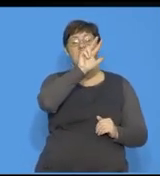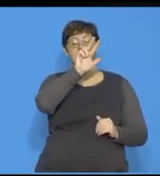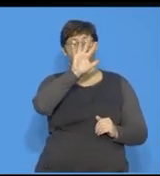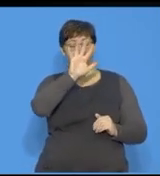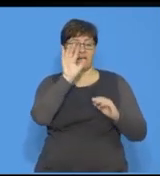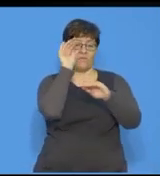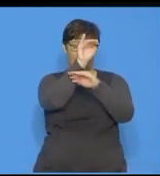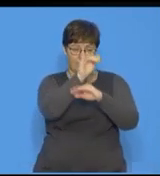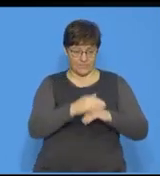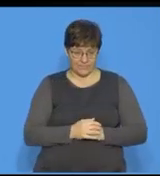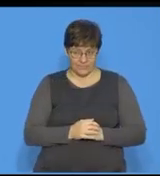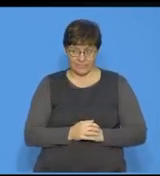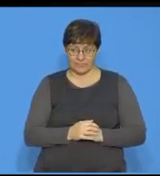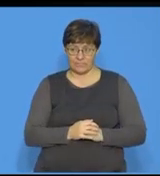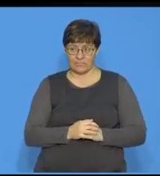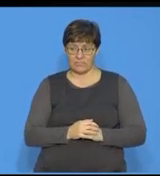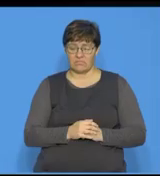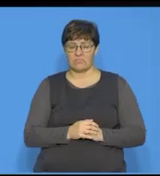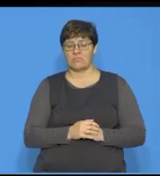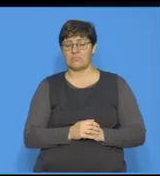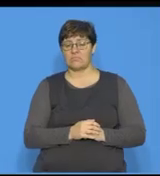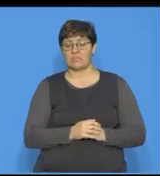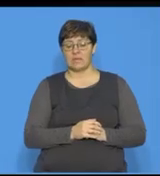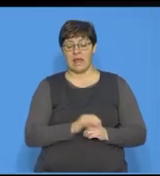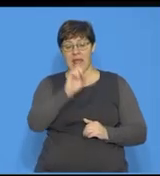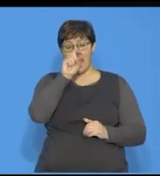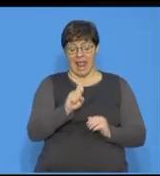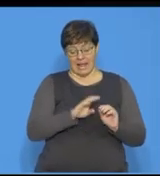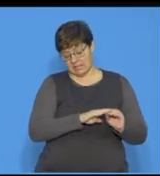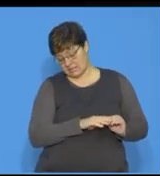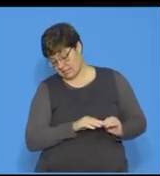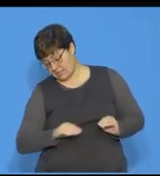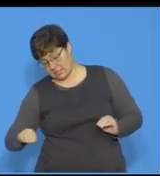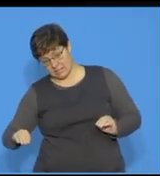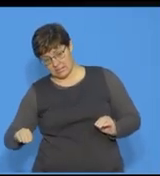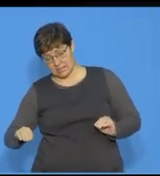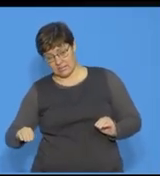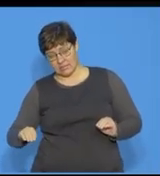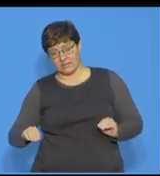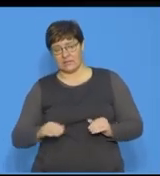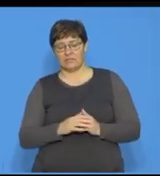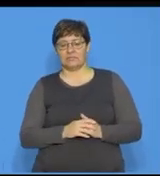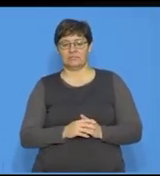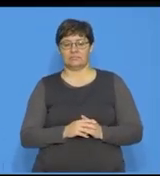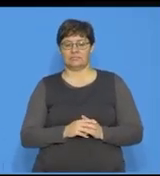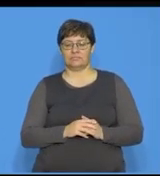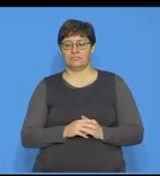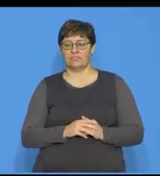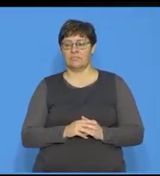over 85. Along the x-axis, and we